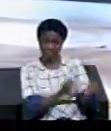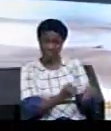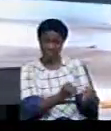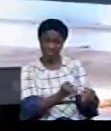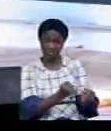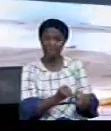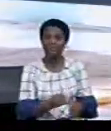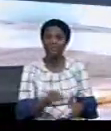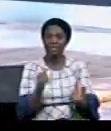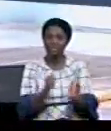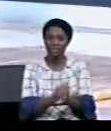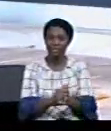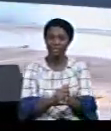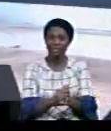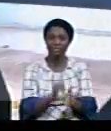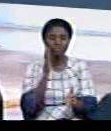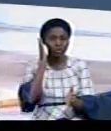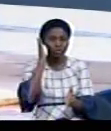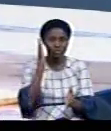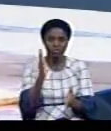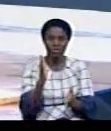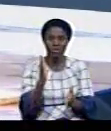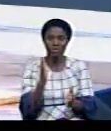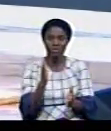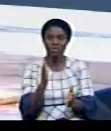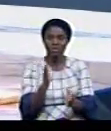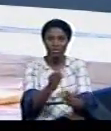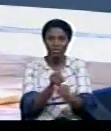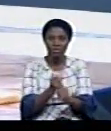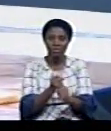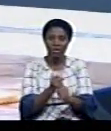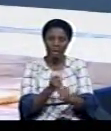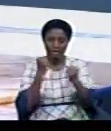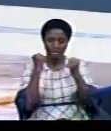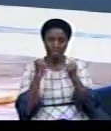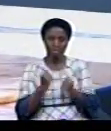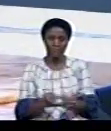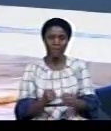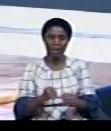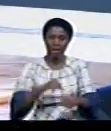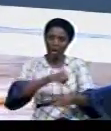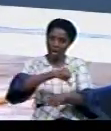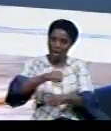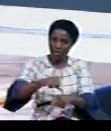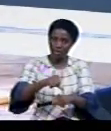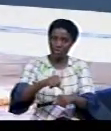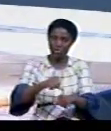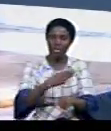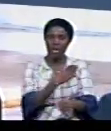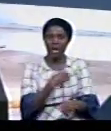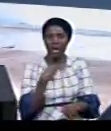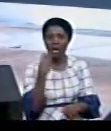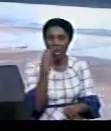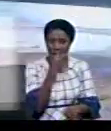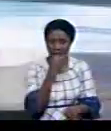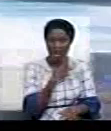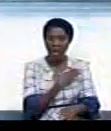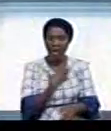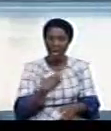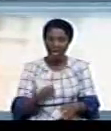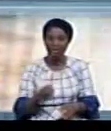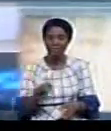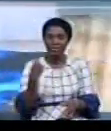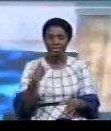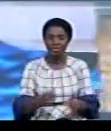receives the power, the anointing, the unction. the bulldozing